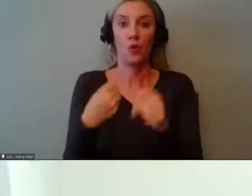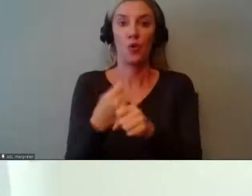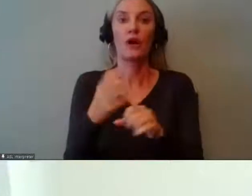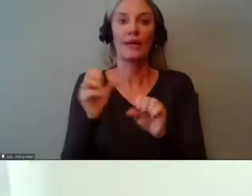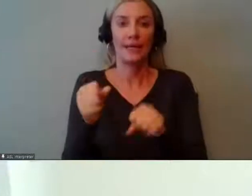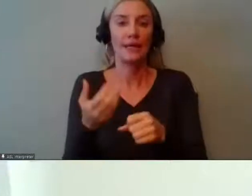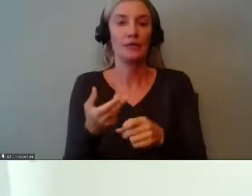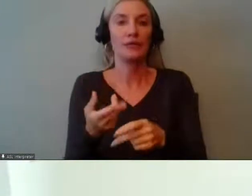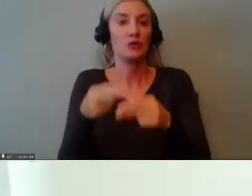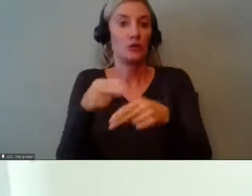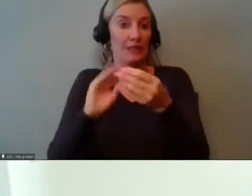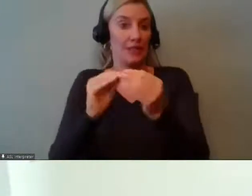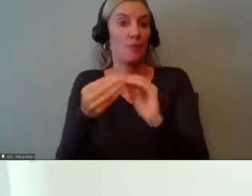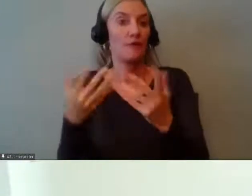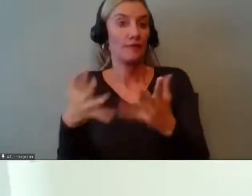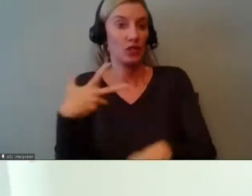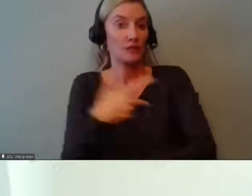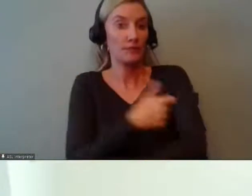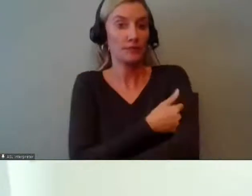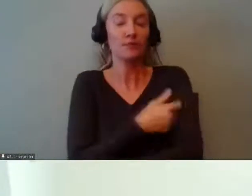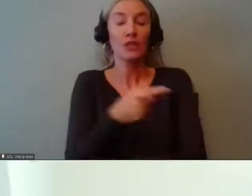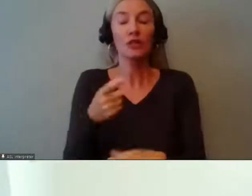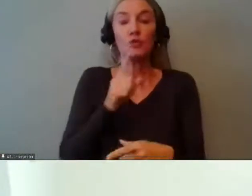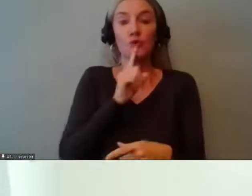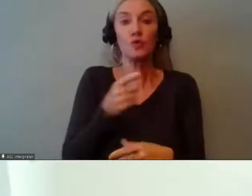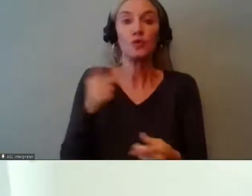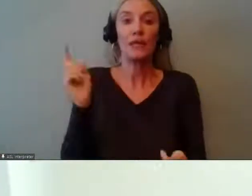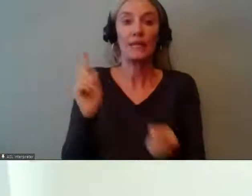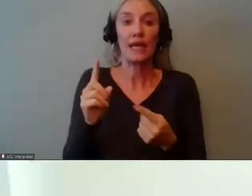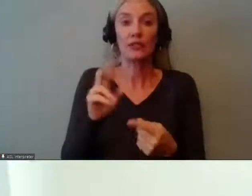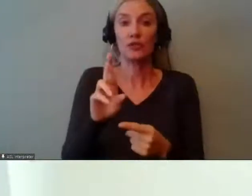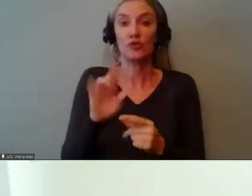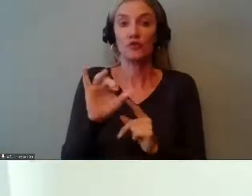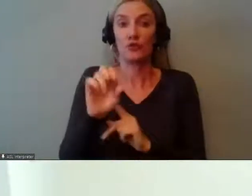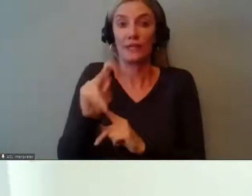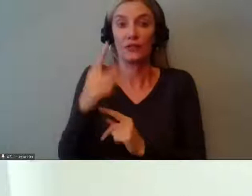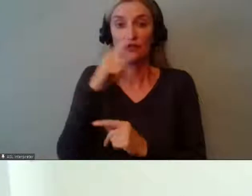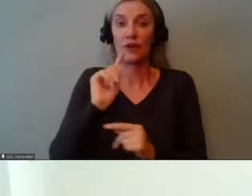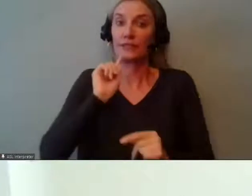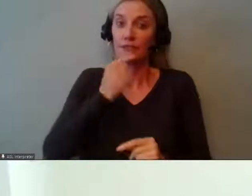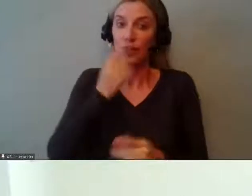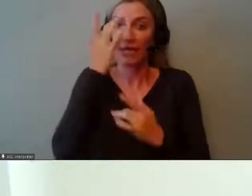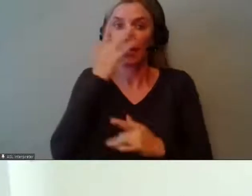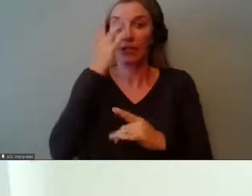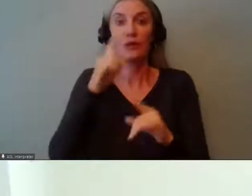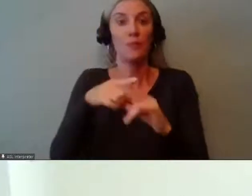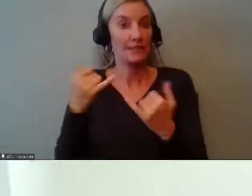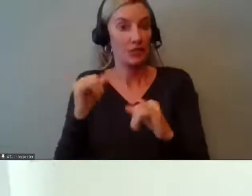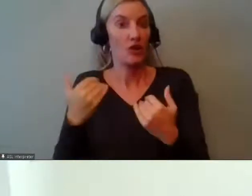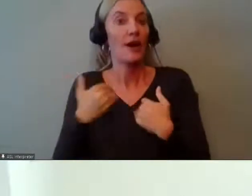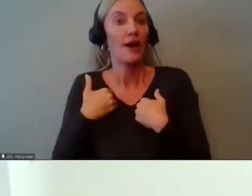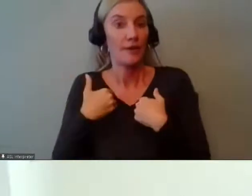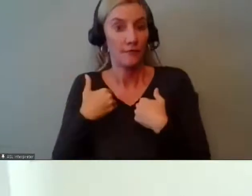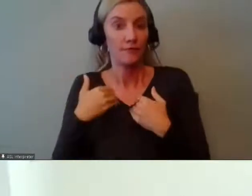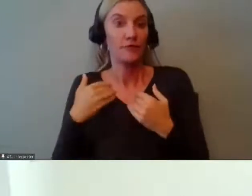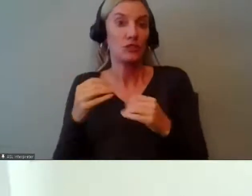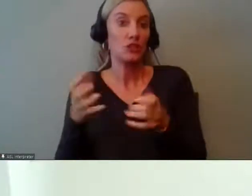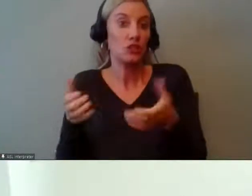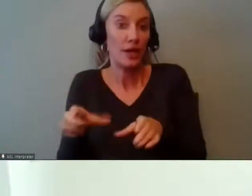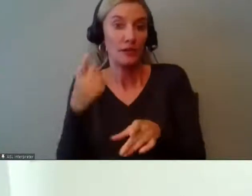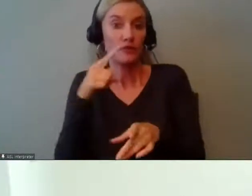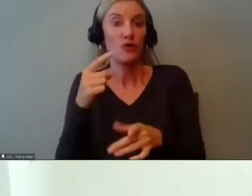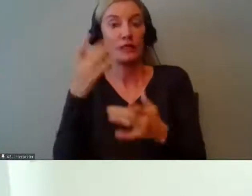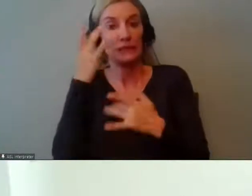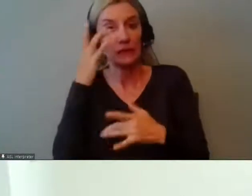severe illness, but some will suffer very severe disease or long COVID or even death. And they do transmit the